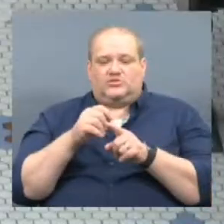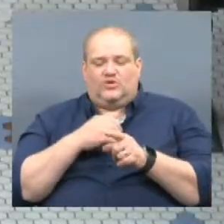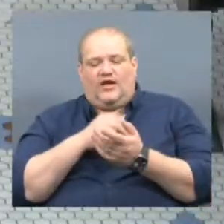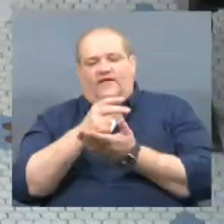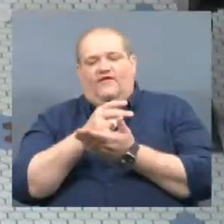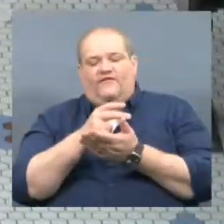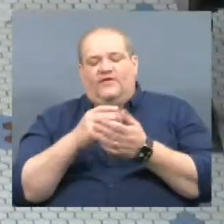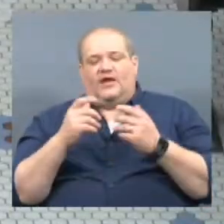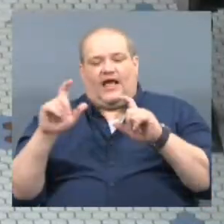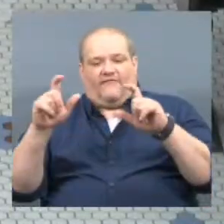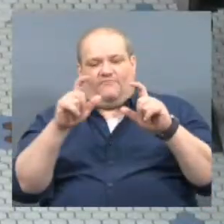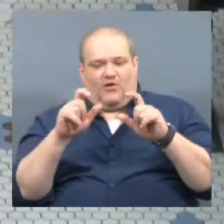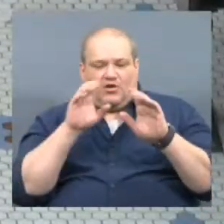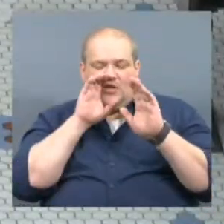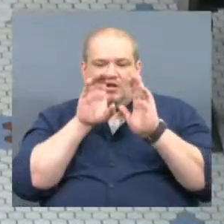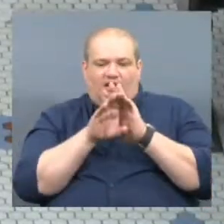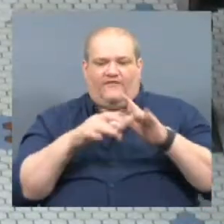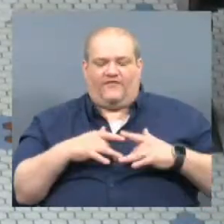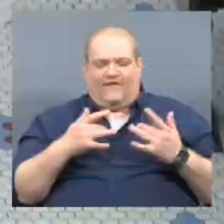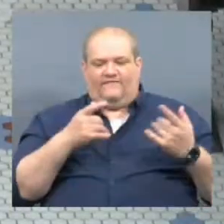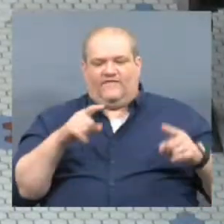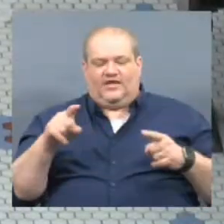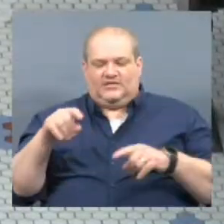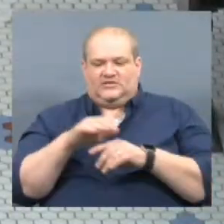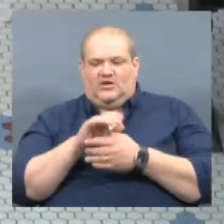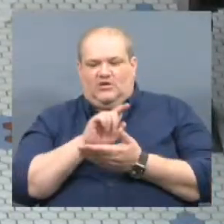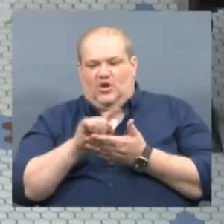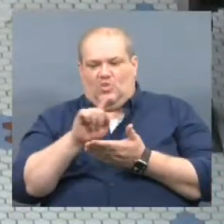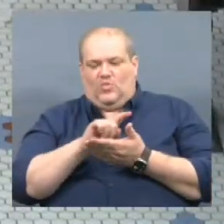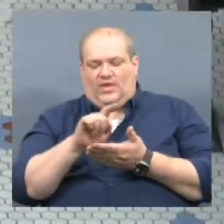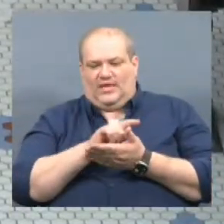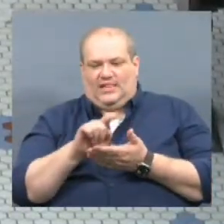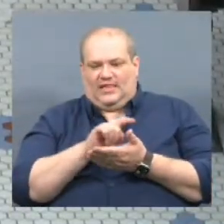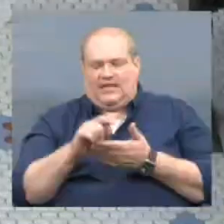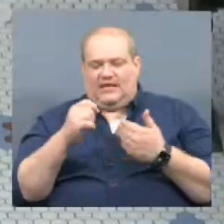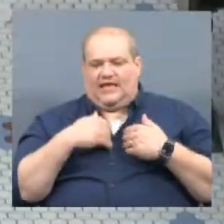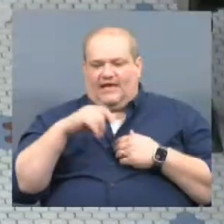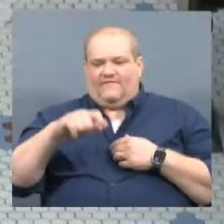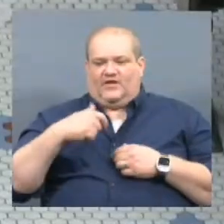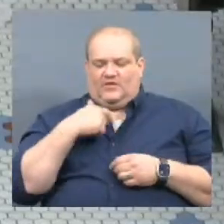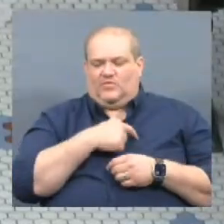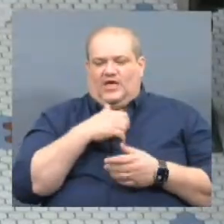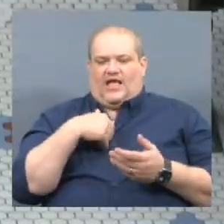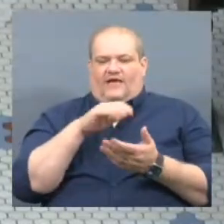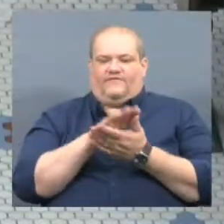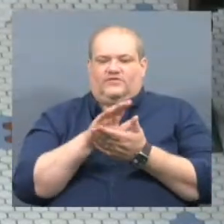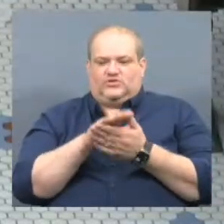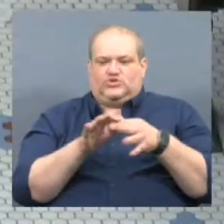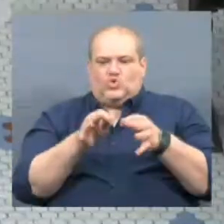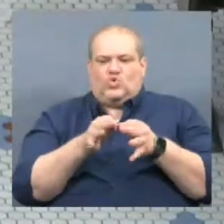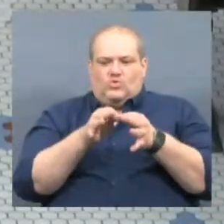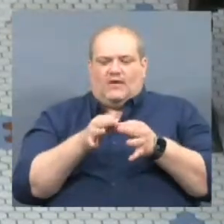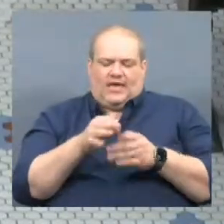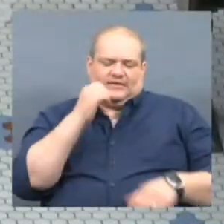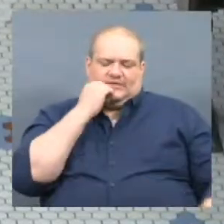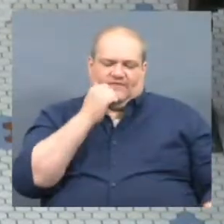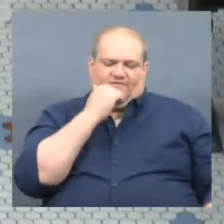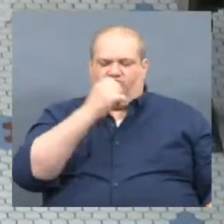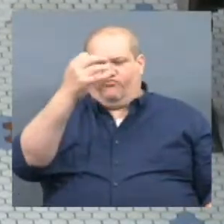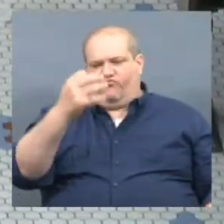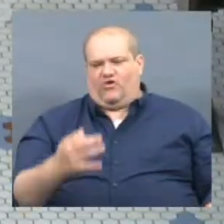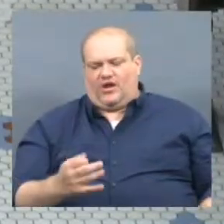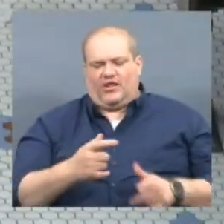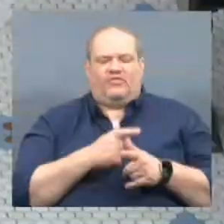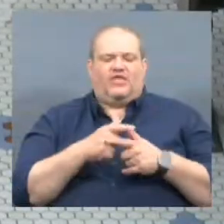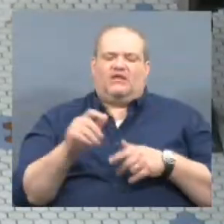parking photos of events. On a weekly basis, there is a need. We have school mass every single week on a Friday. We have